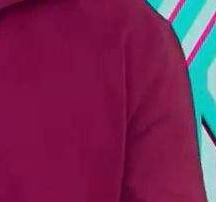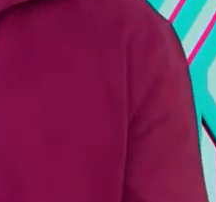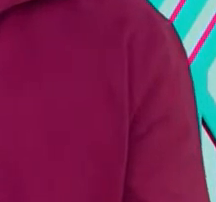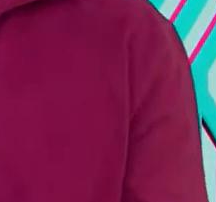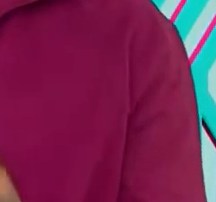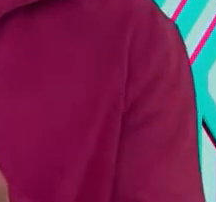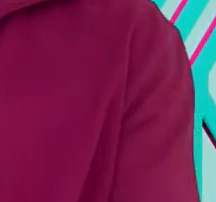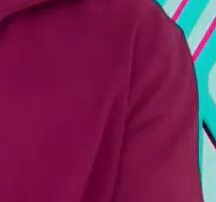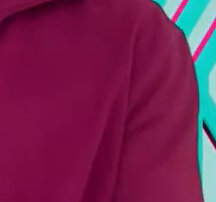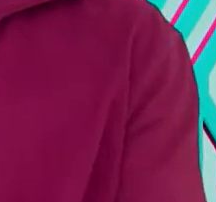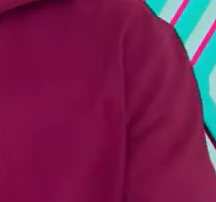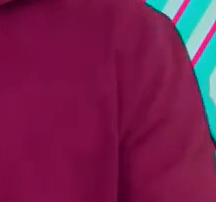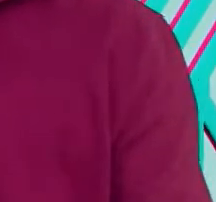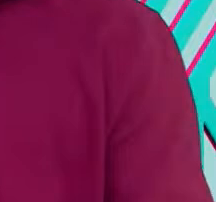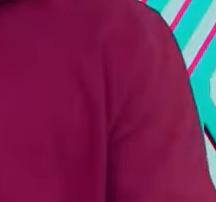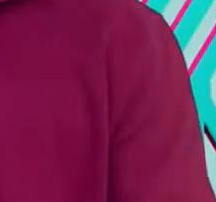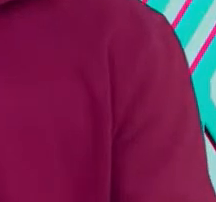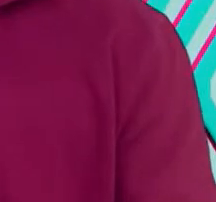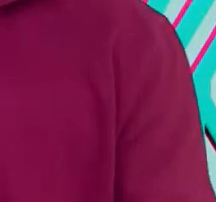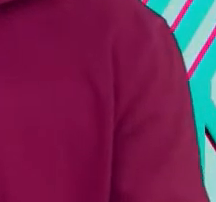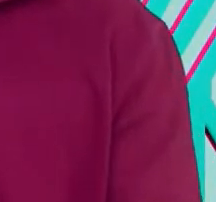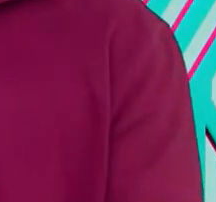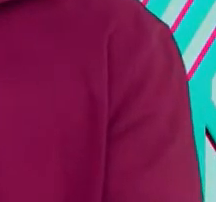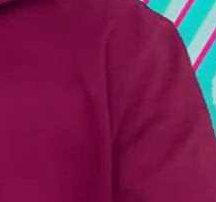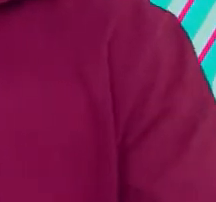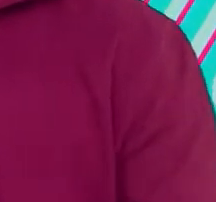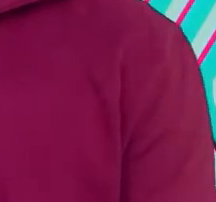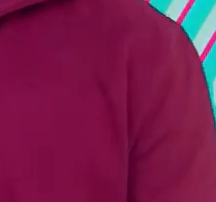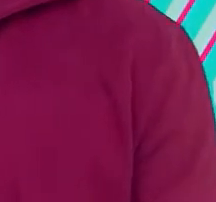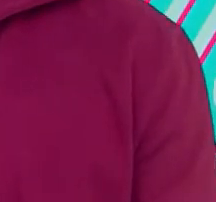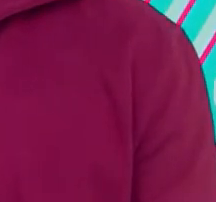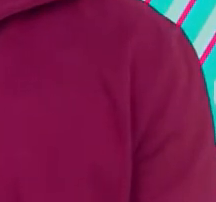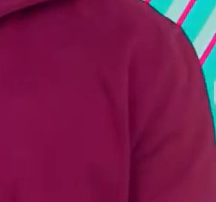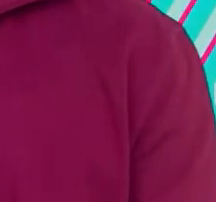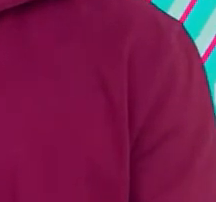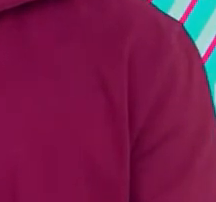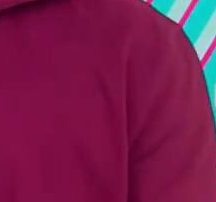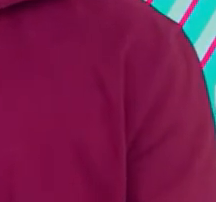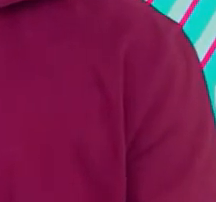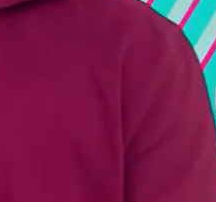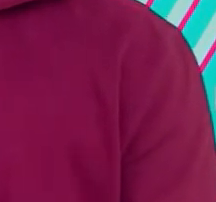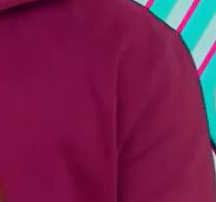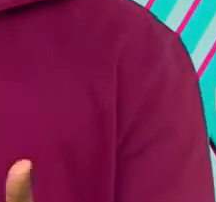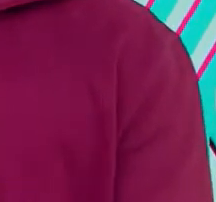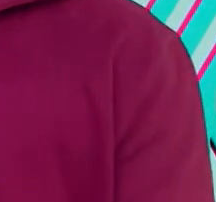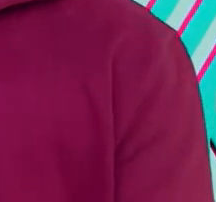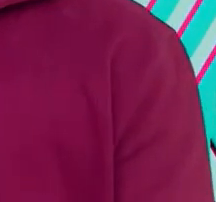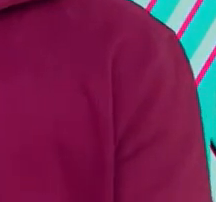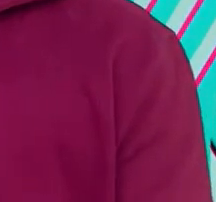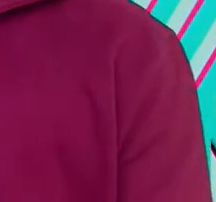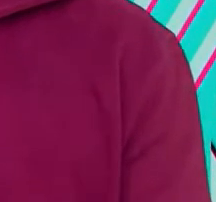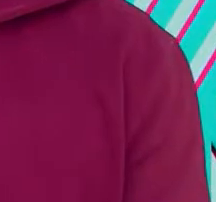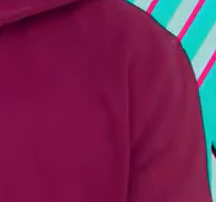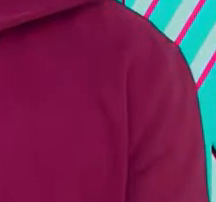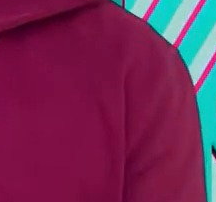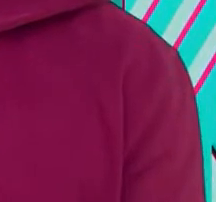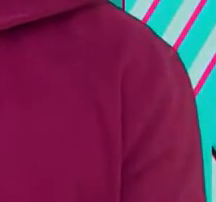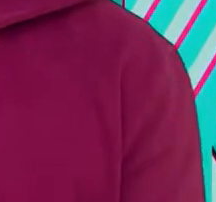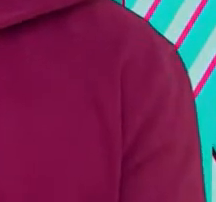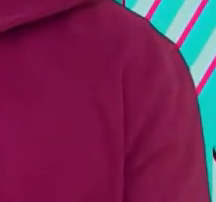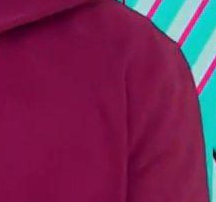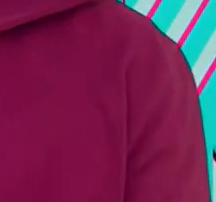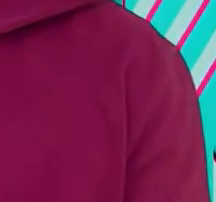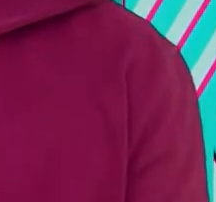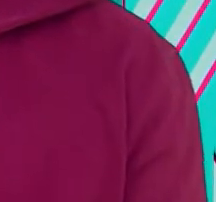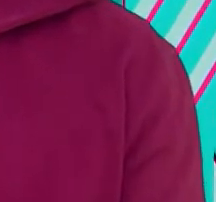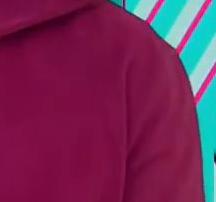Your booth and your base, and tell them that a 77% is on. Today, I want us to talk about our relationships